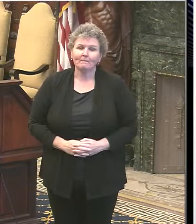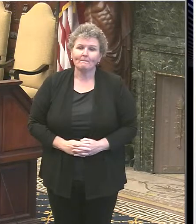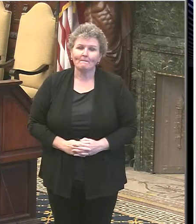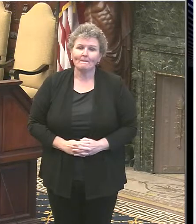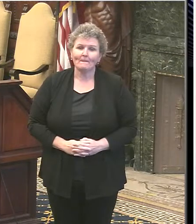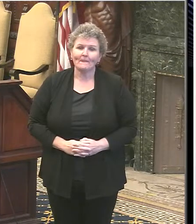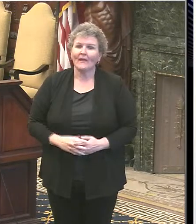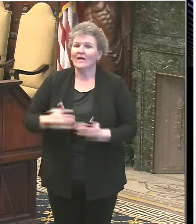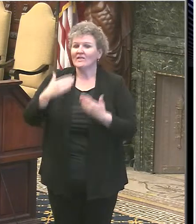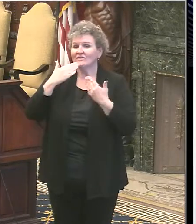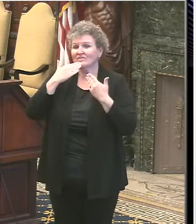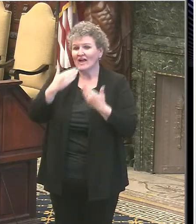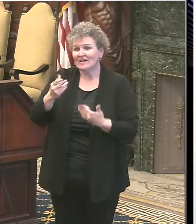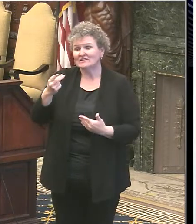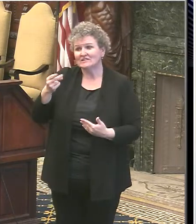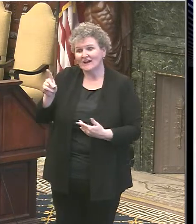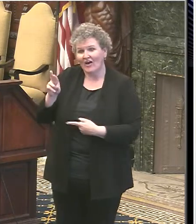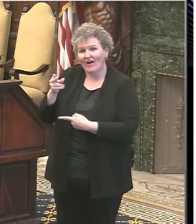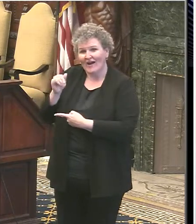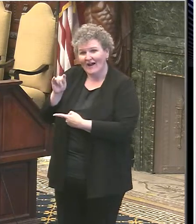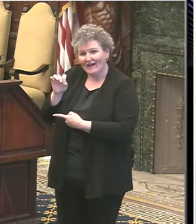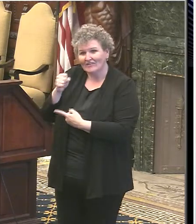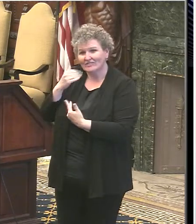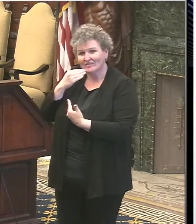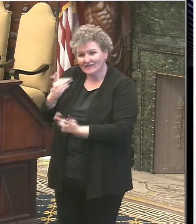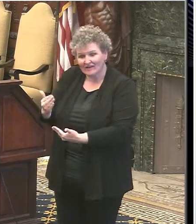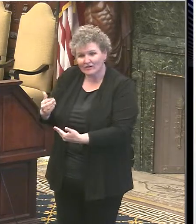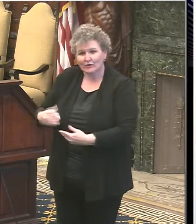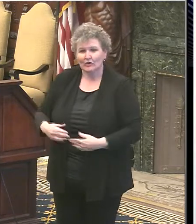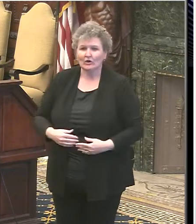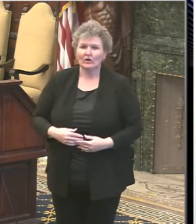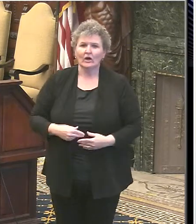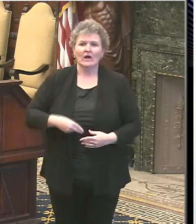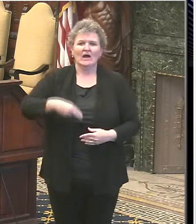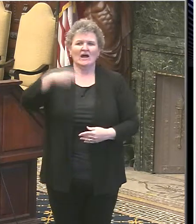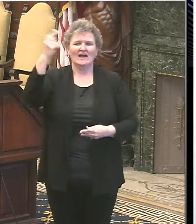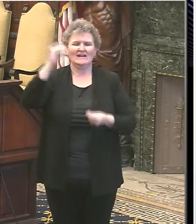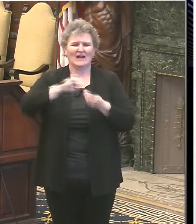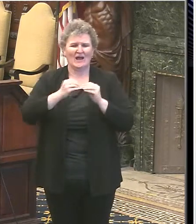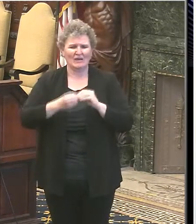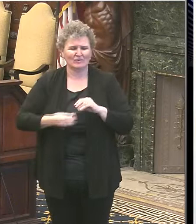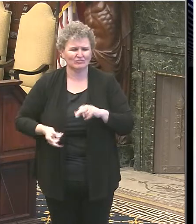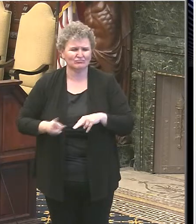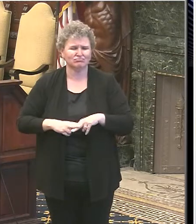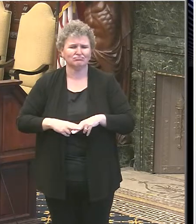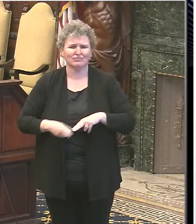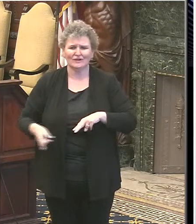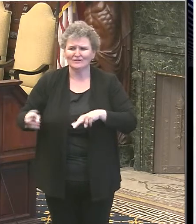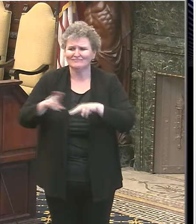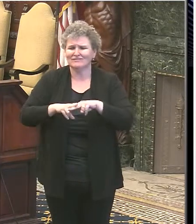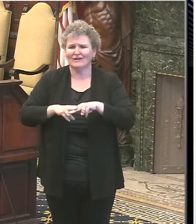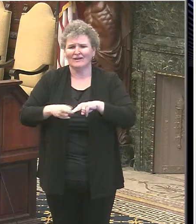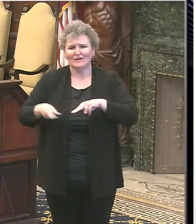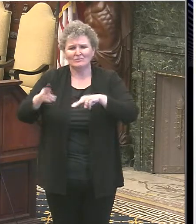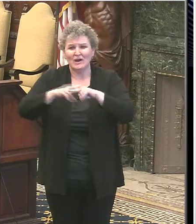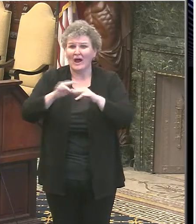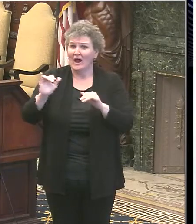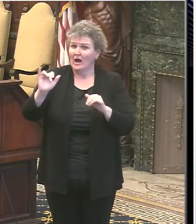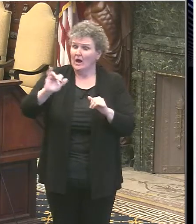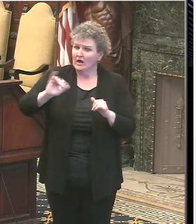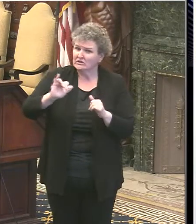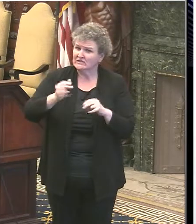Thank you very much, Dr. Haidt. We are still seeing very high case counts from the coronavirus here in Philadelphia, and we are seeing increases in the